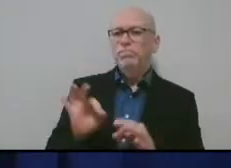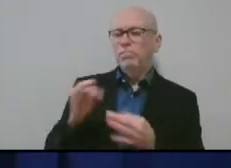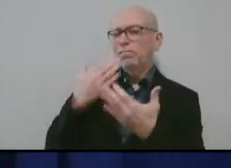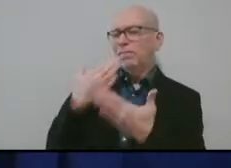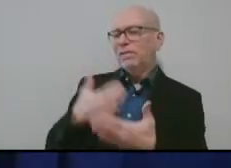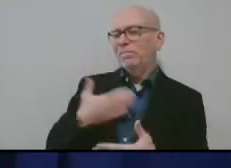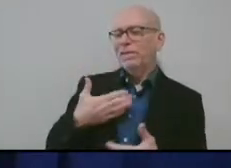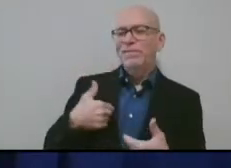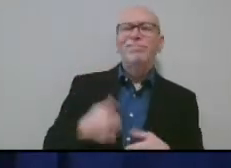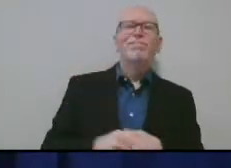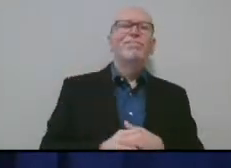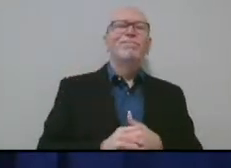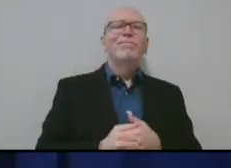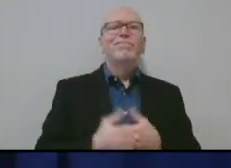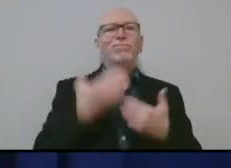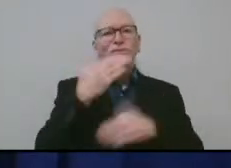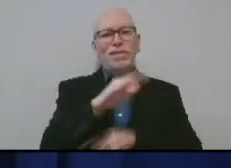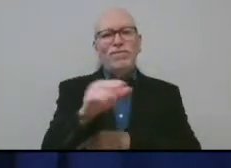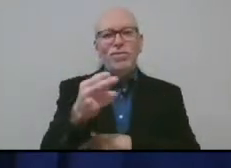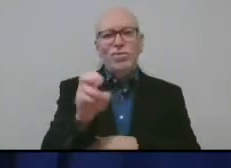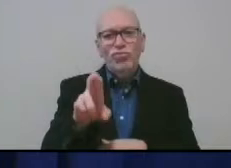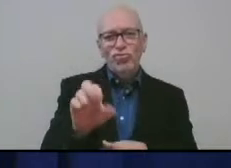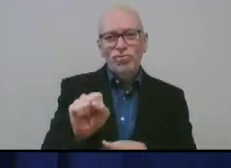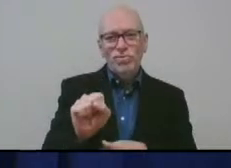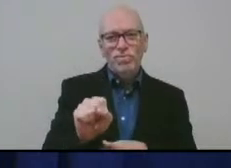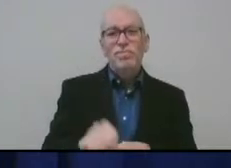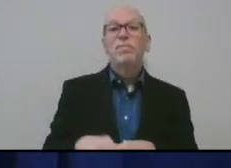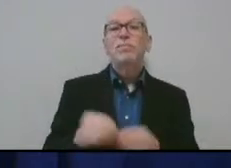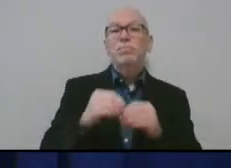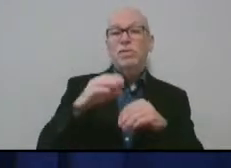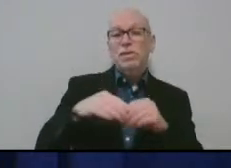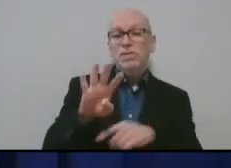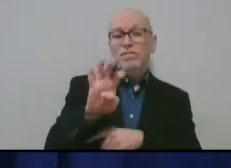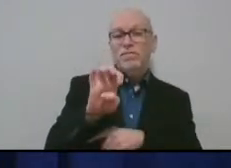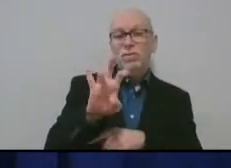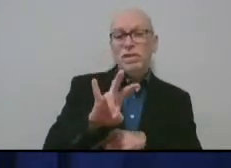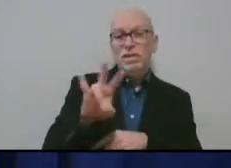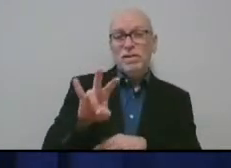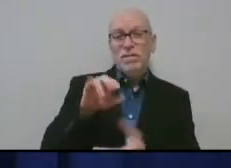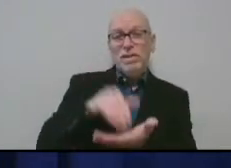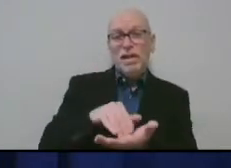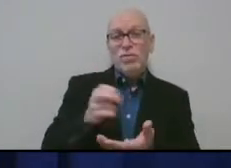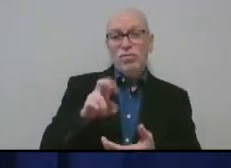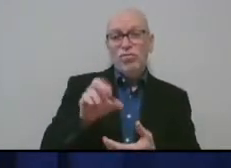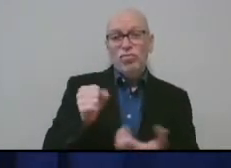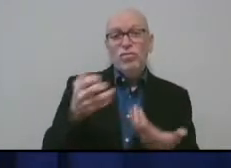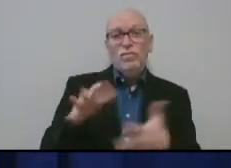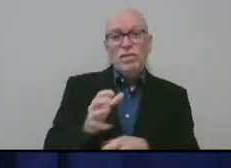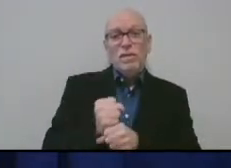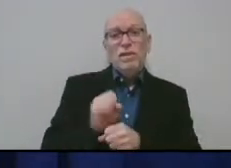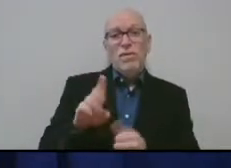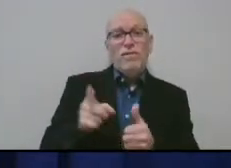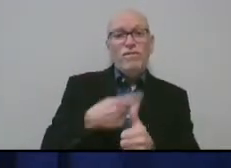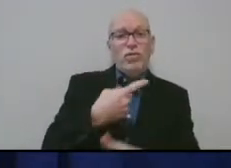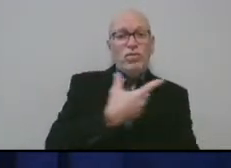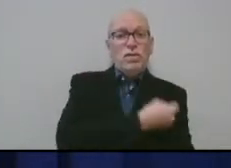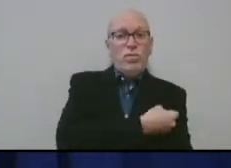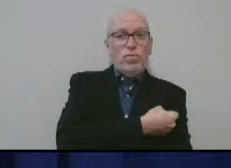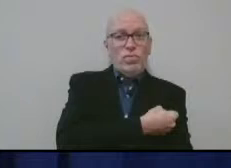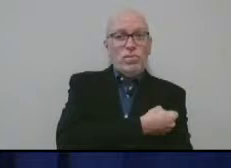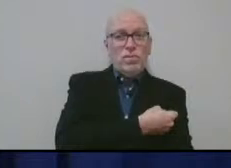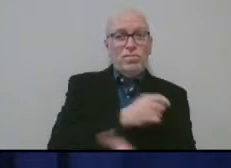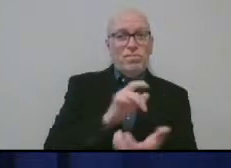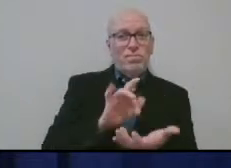Governor. Good afternoon, Hoosiers. More than 477,000 Hoosiers have received their first dose of vaccine as